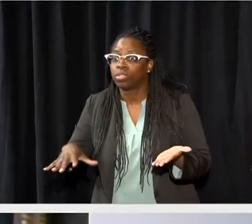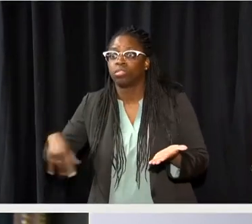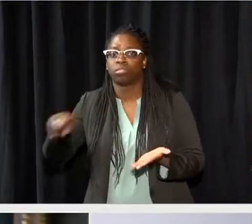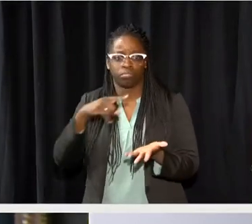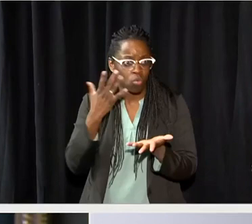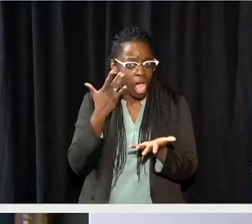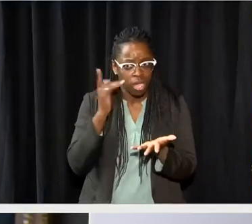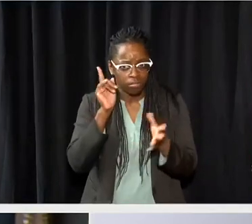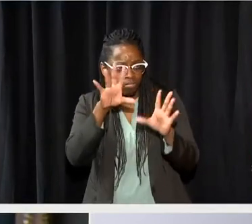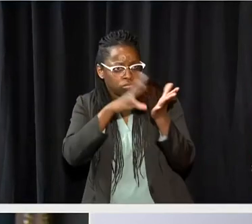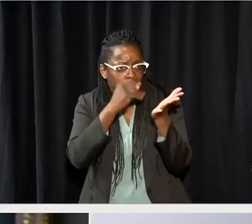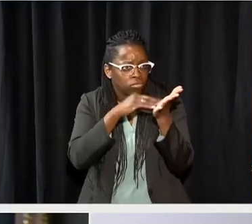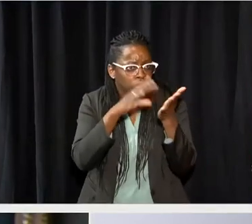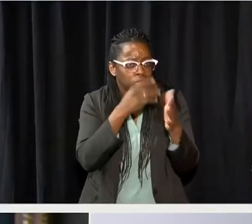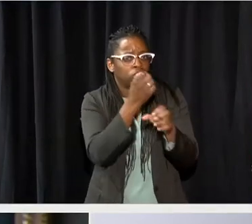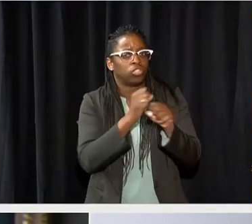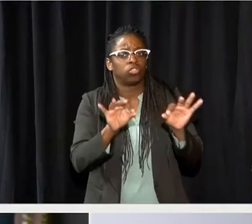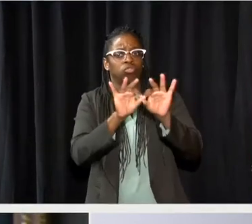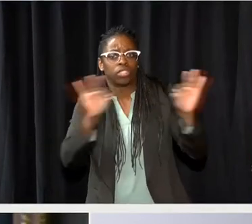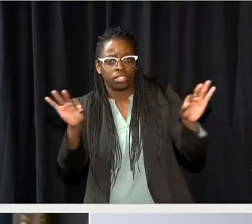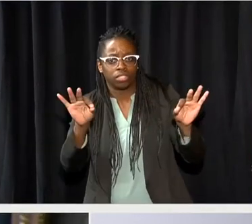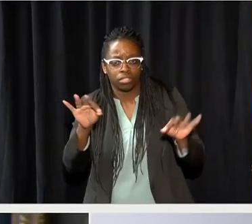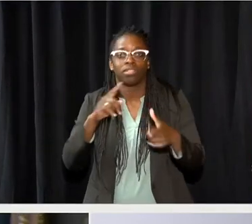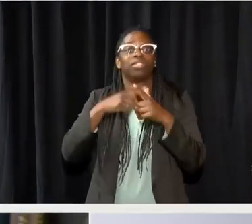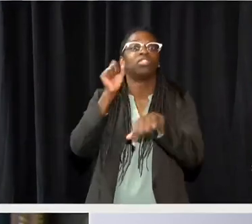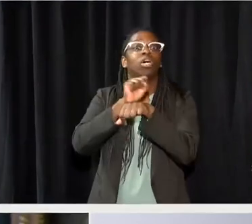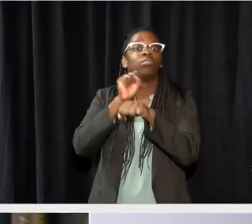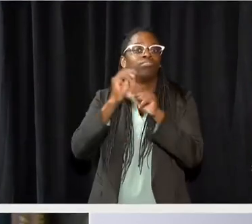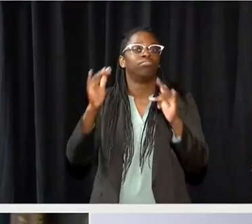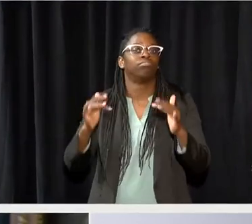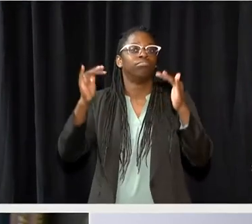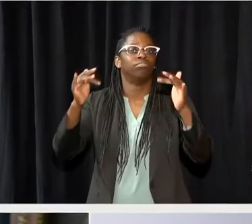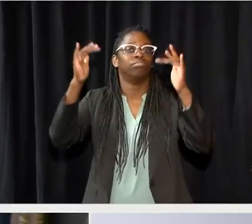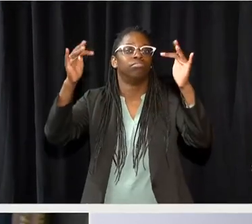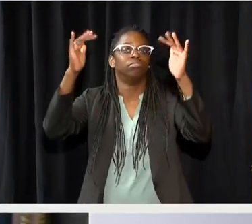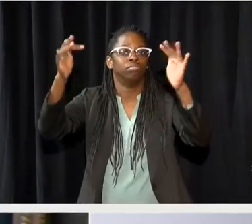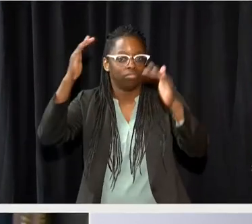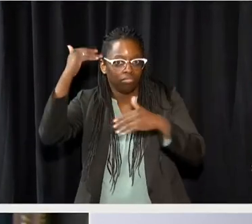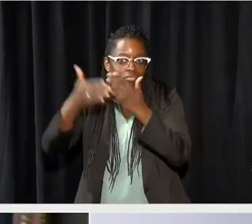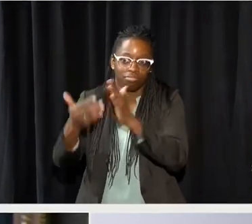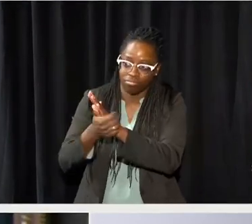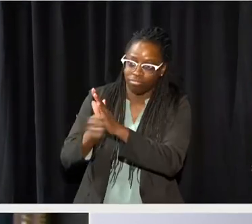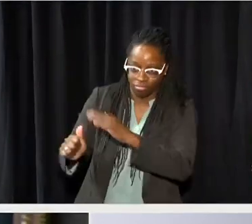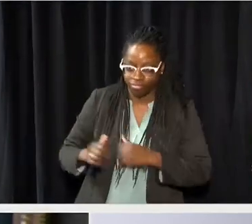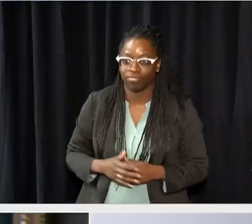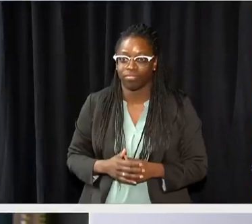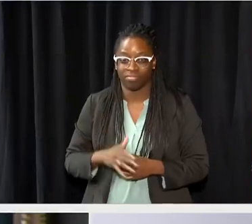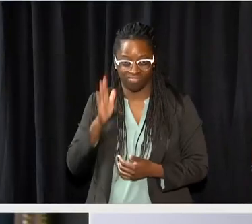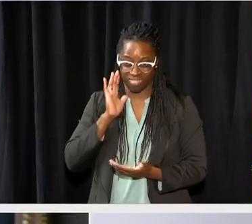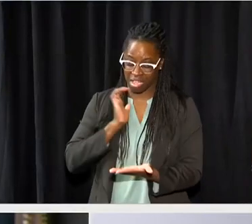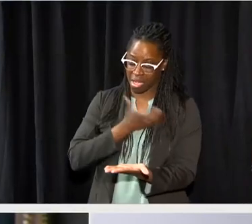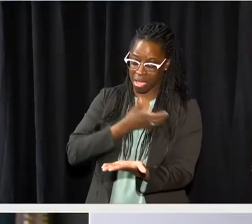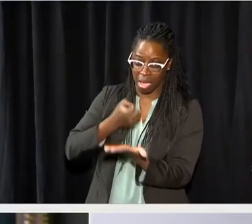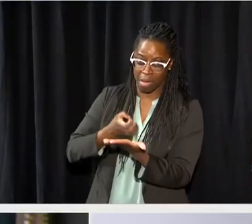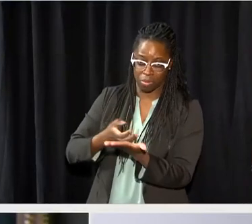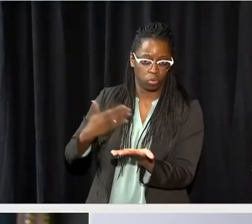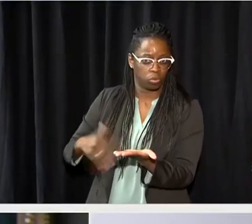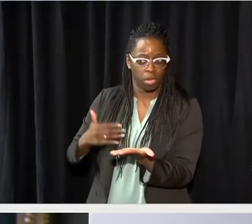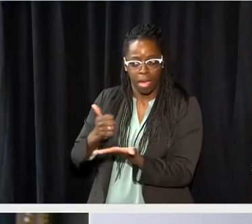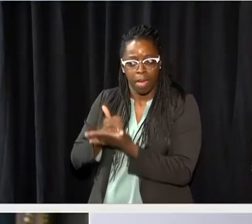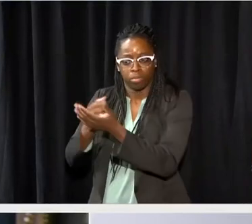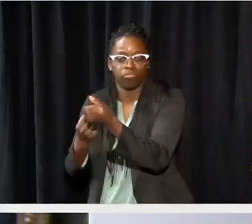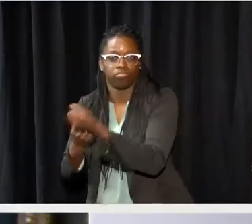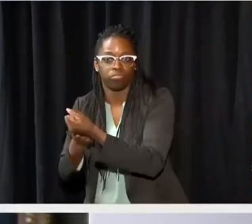more skilled workforce, and for our economy, so I thank you. A year ago, you put